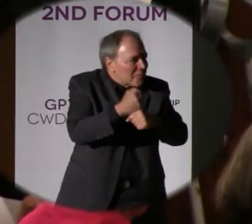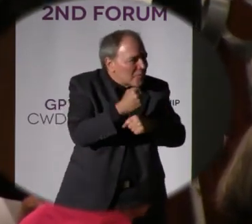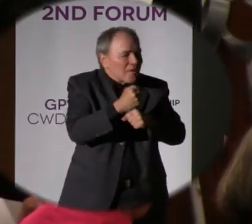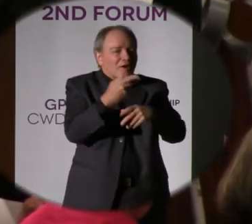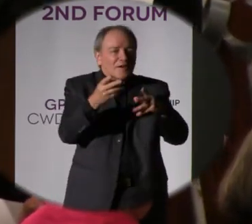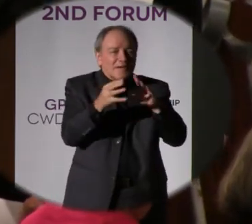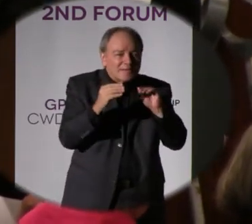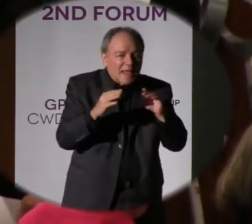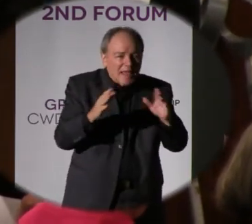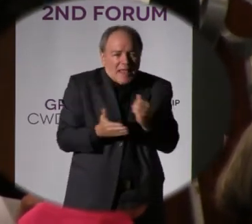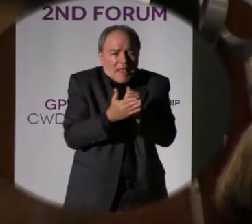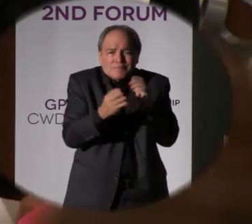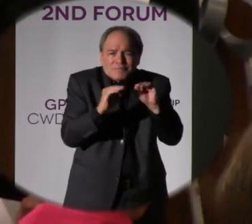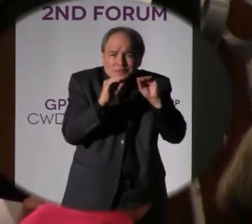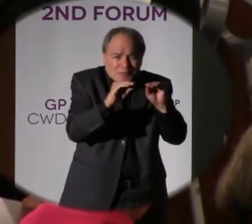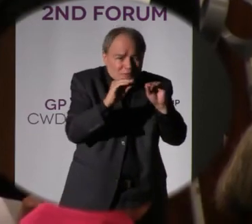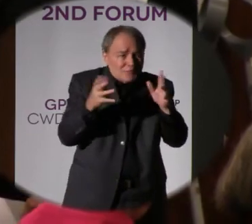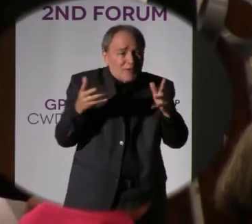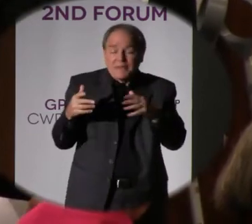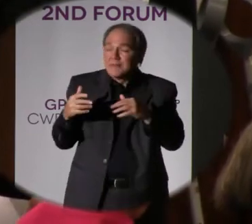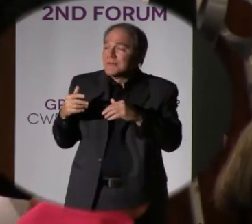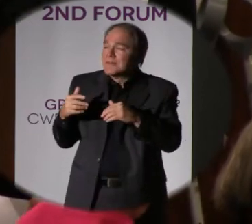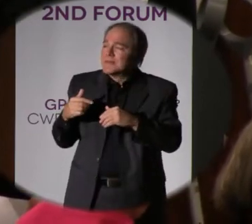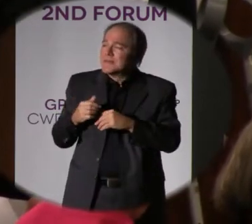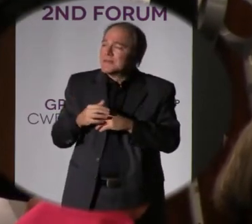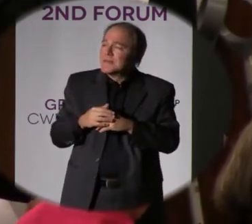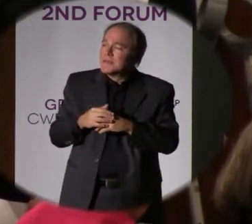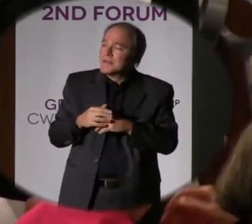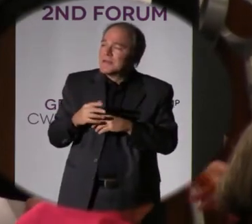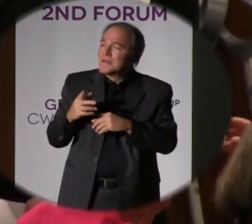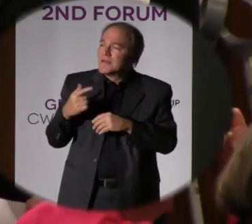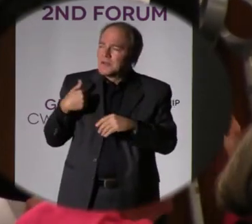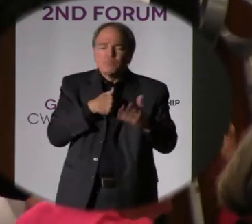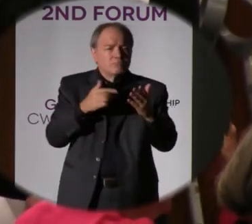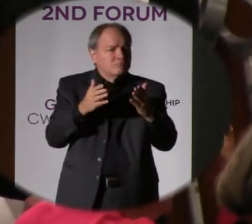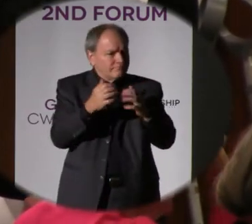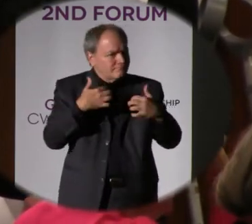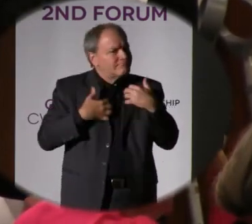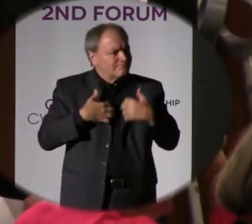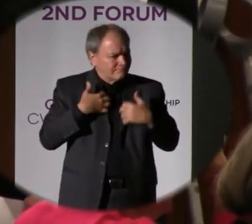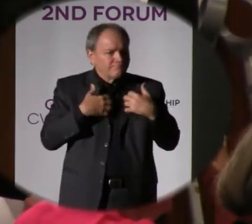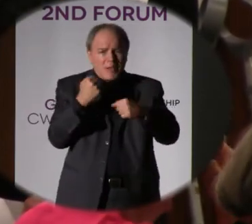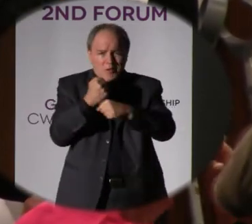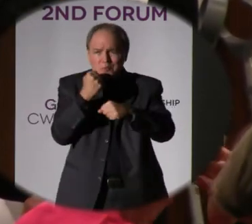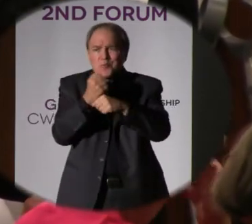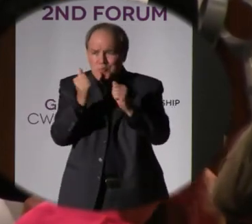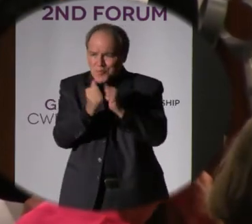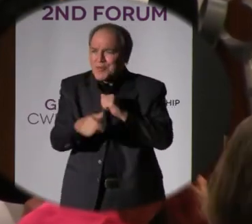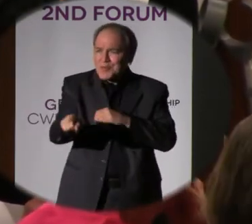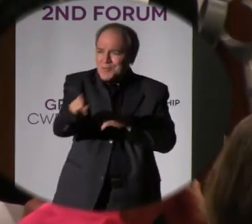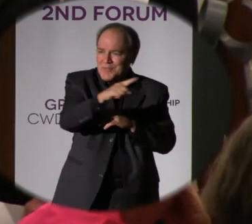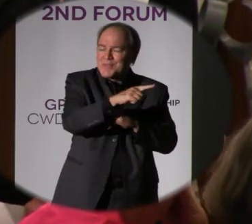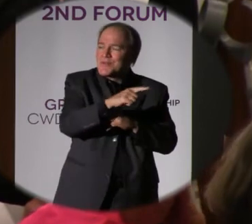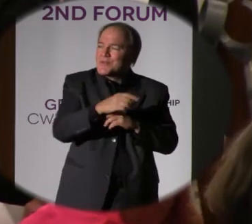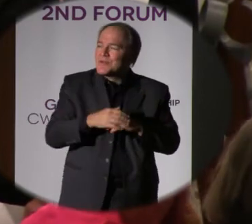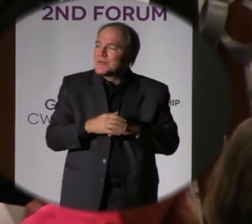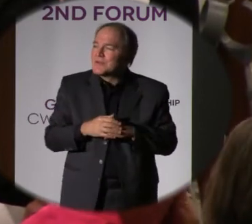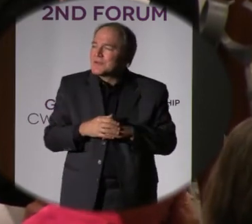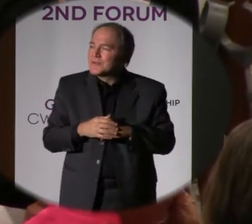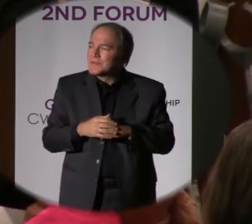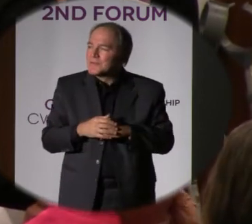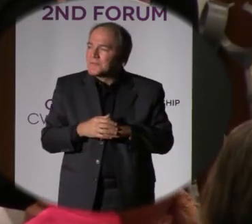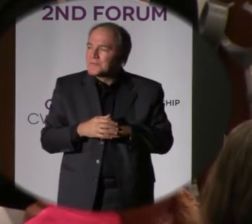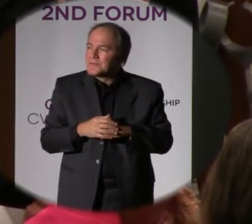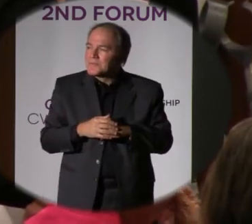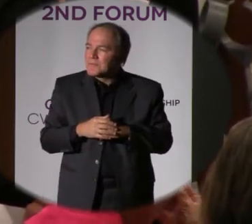force reports were just amazingly exciting, and we look forward to working with all of you in that regard. Just to indicate, it